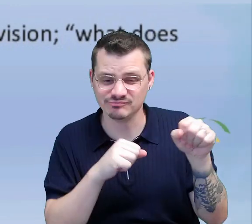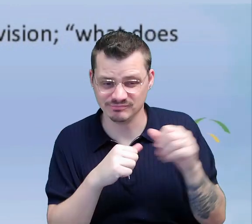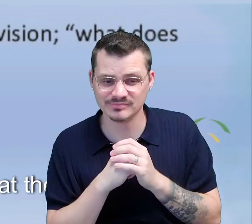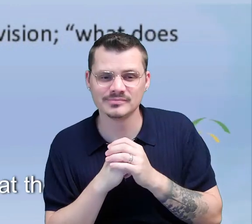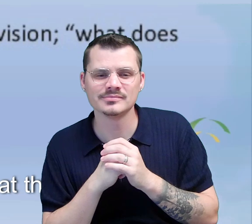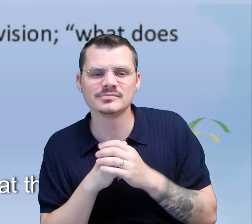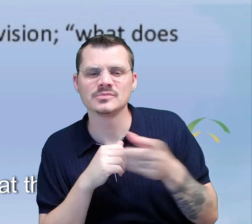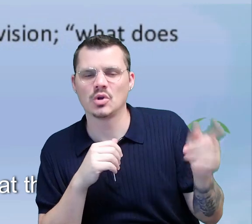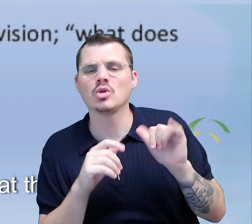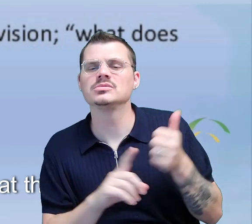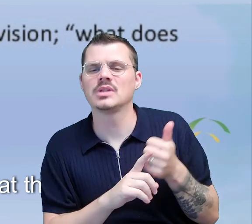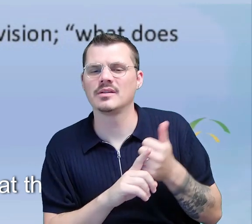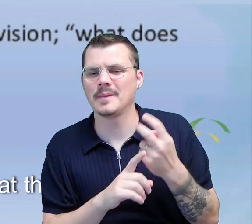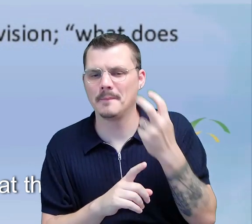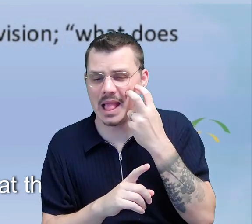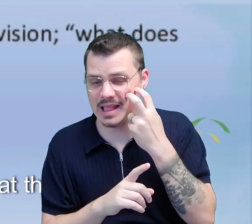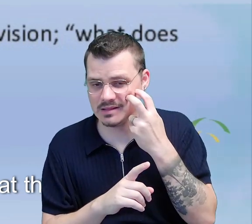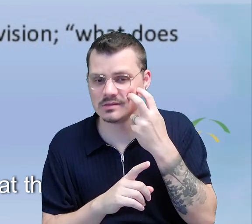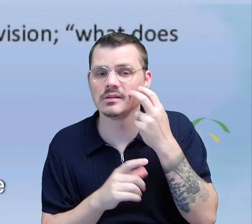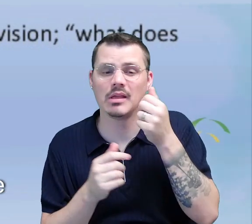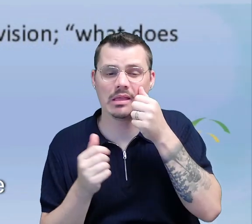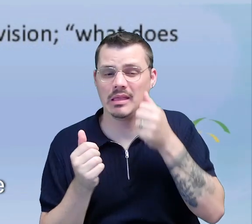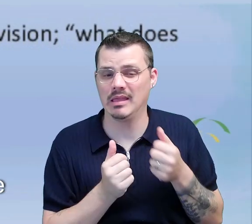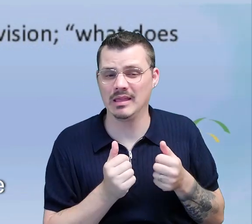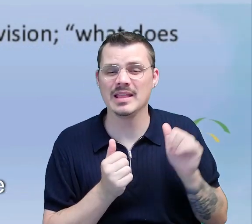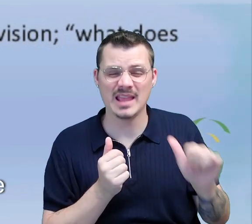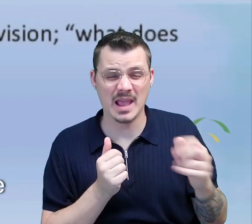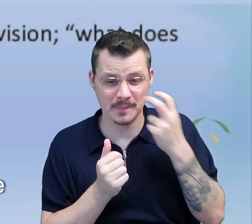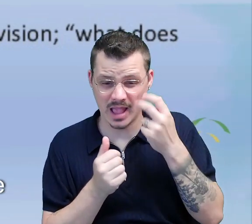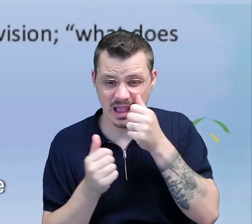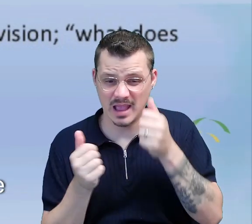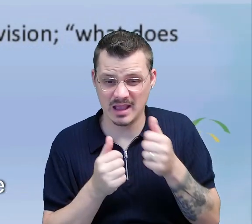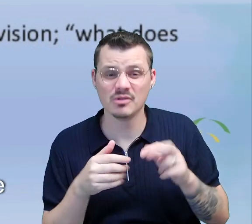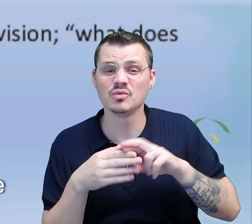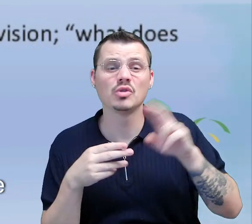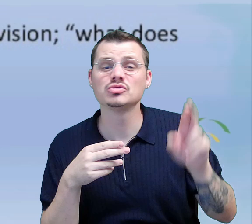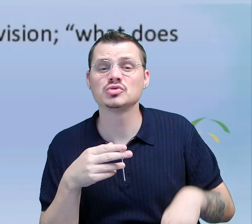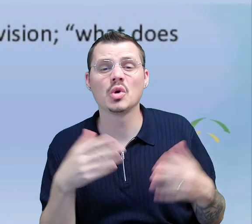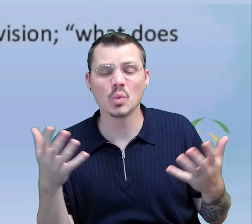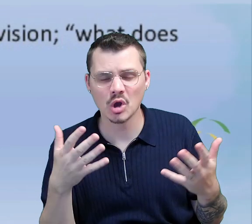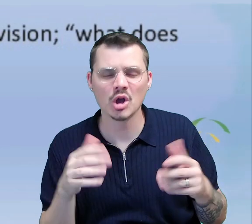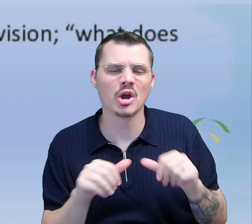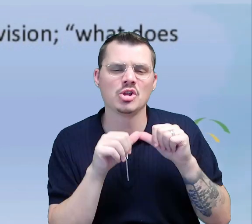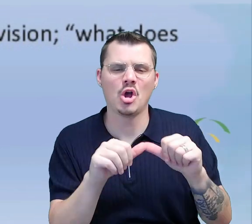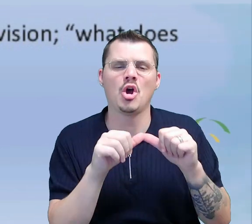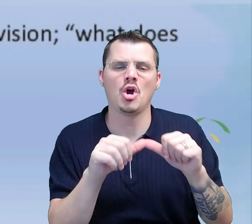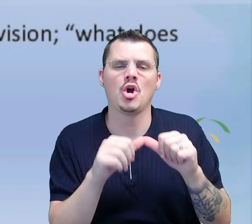also had been blinded, and we were told that the blindness was a result of the long-term use